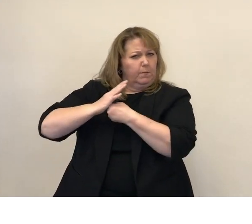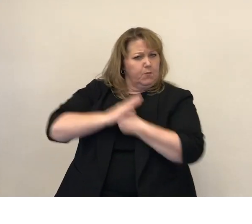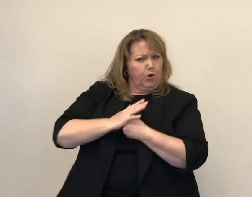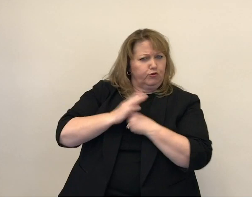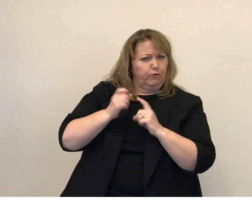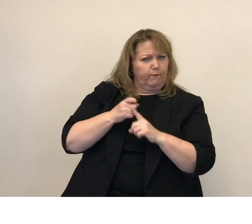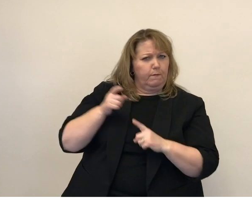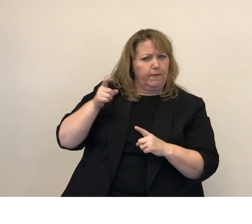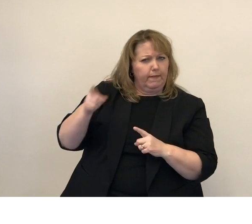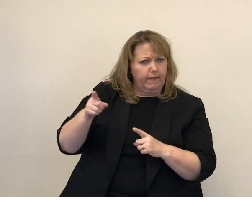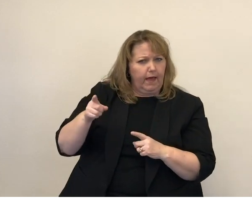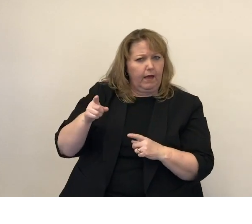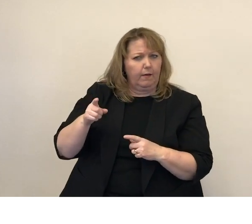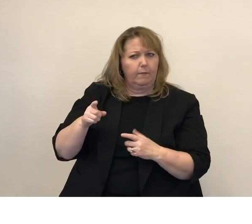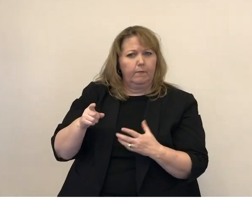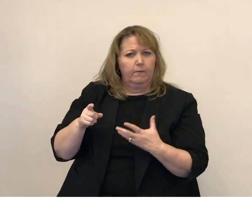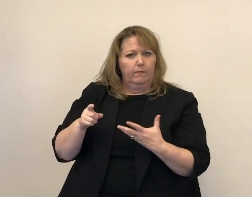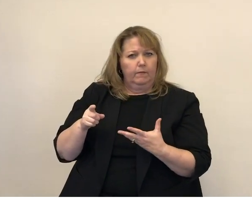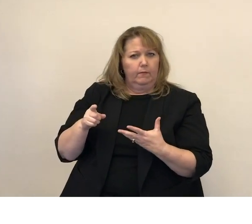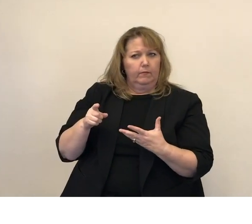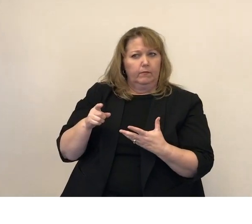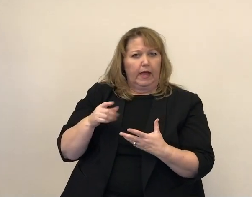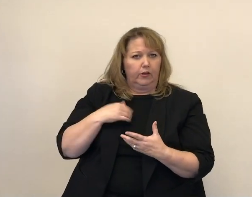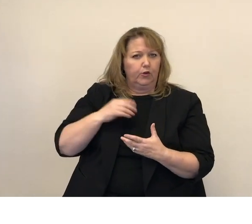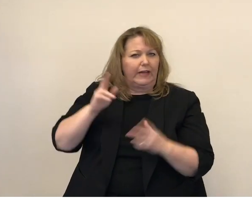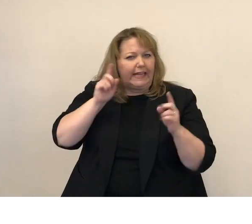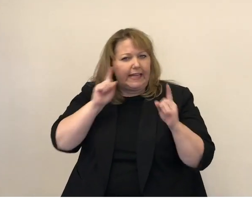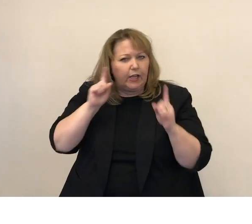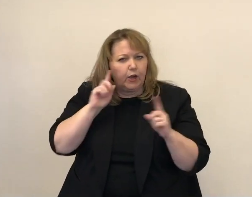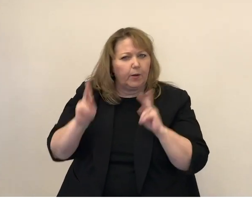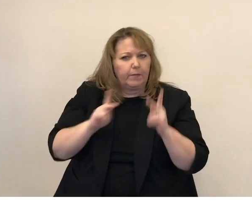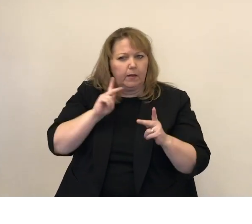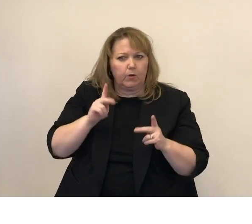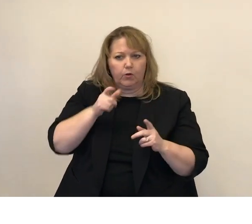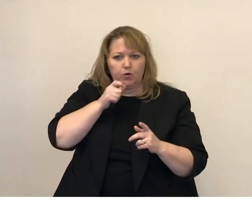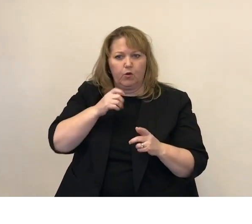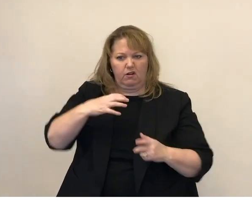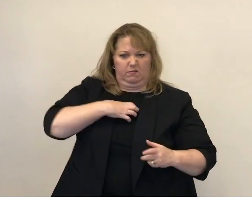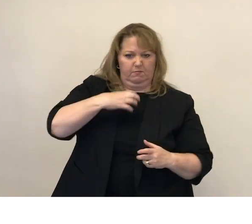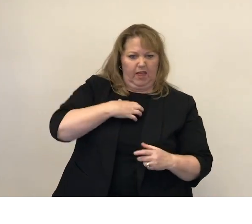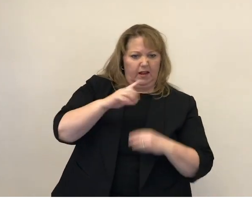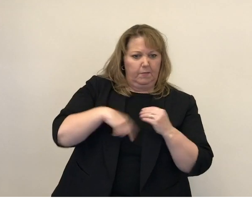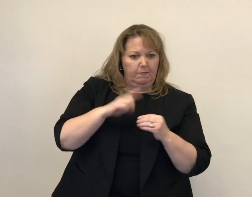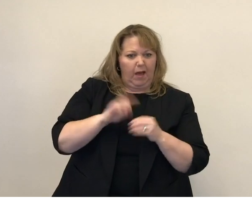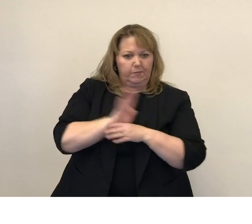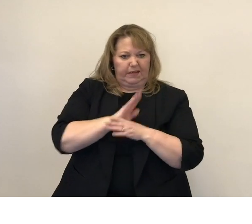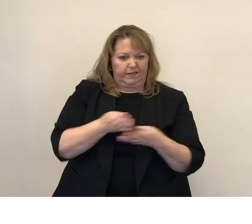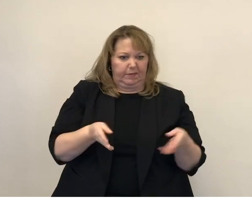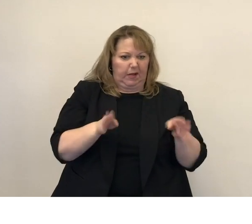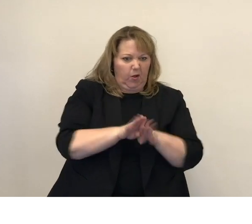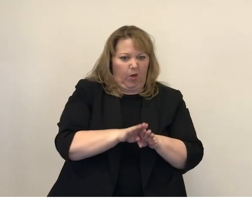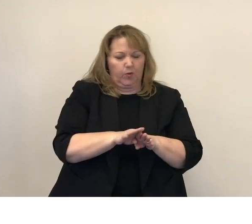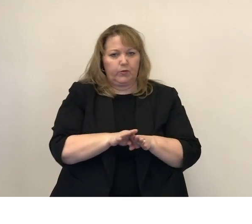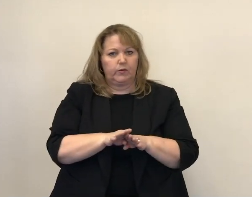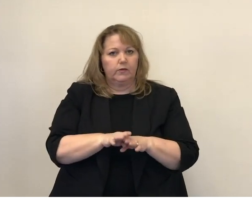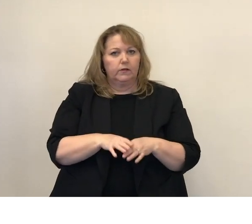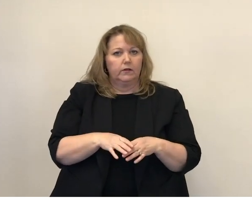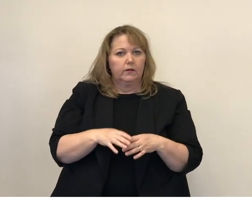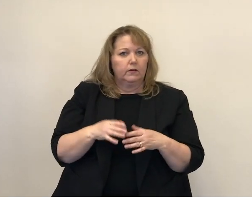of wanting things reopened. What do you say to those folks? Okay, well, I'll go one more time to Mayor